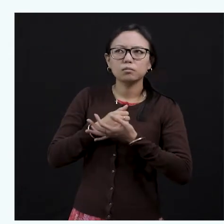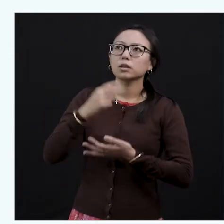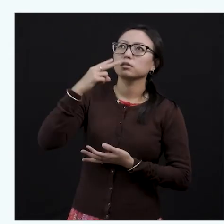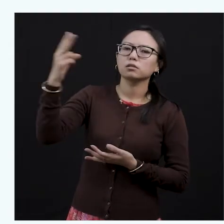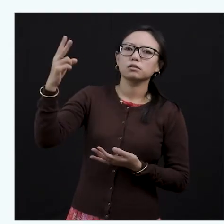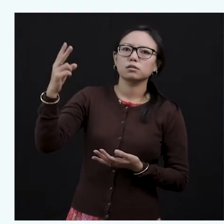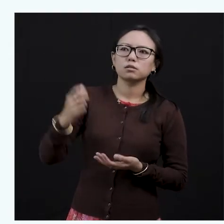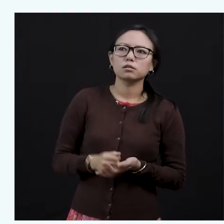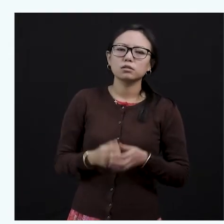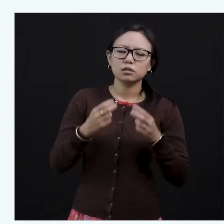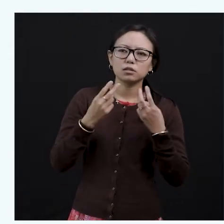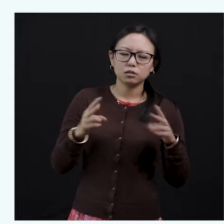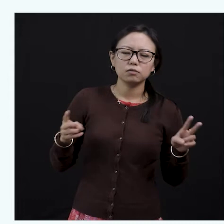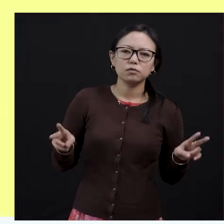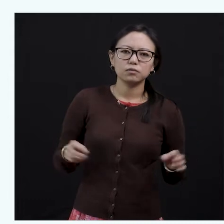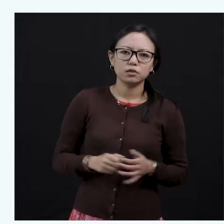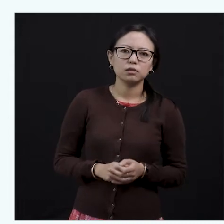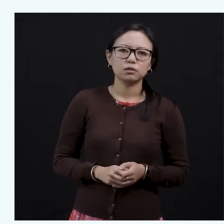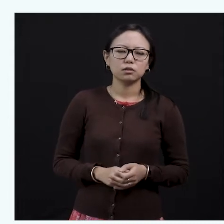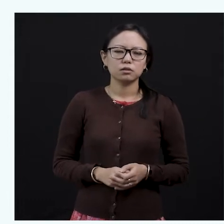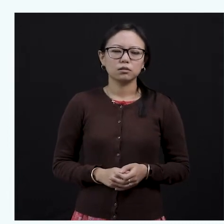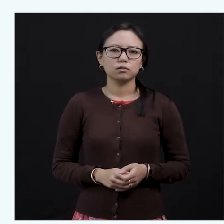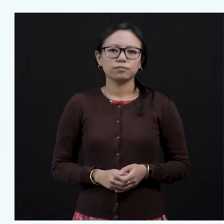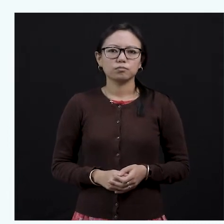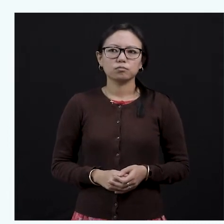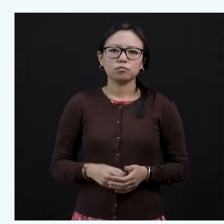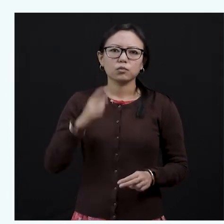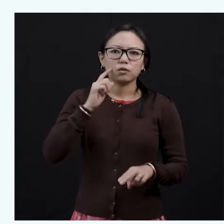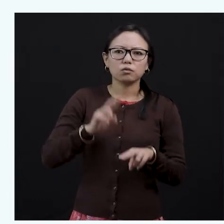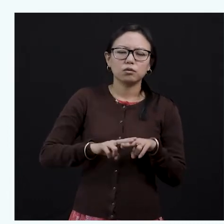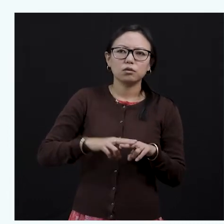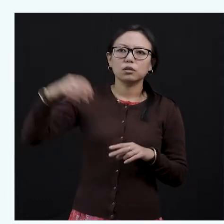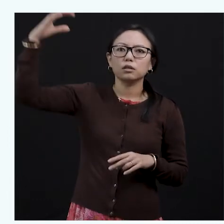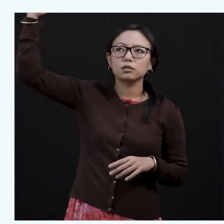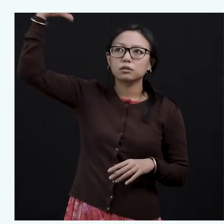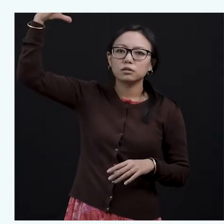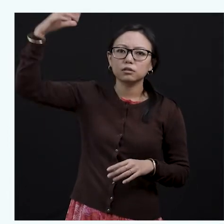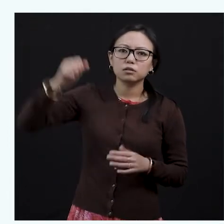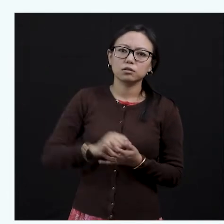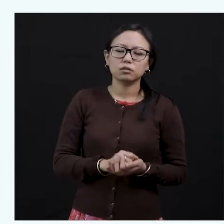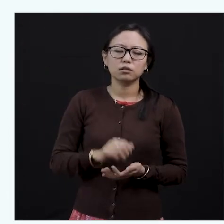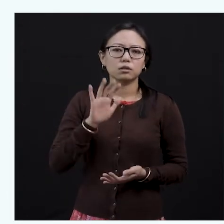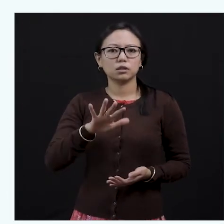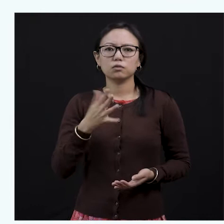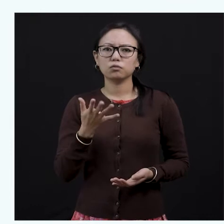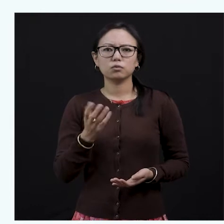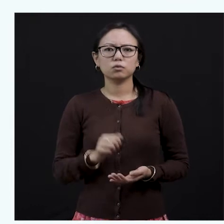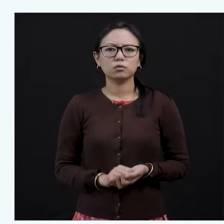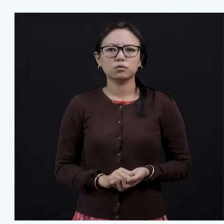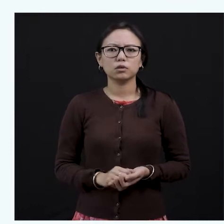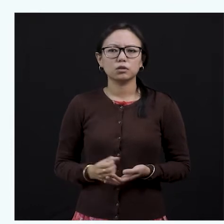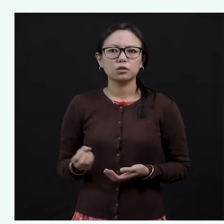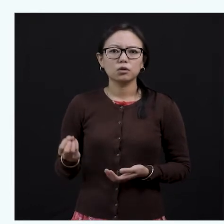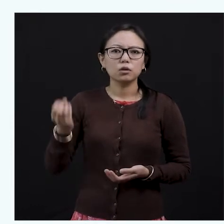the planets. Without the sun, it will be so dark and we won't have daytime or morning